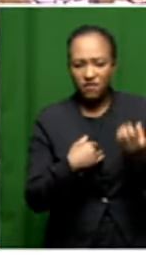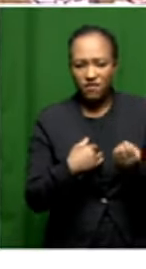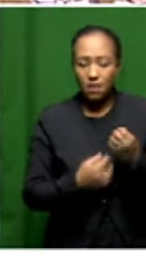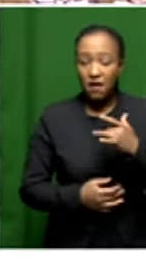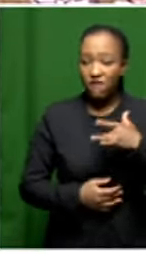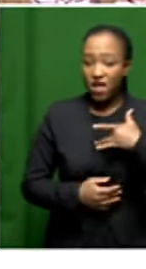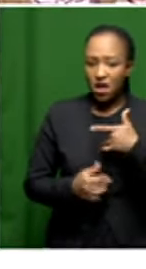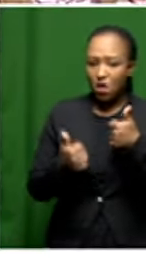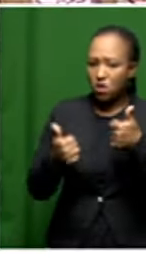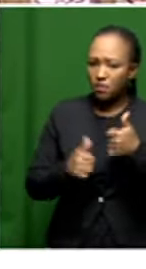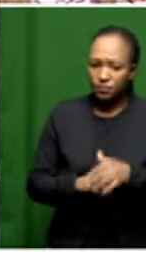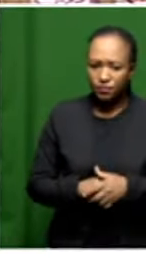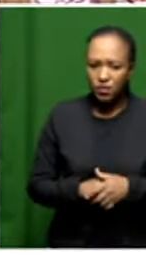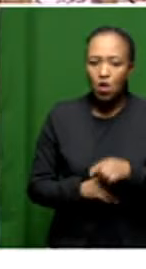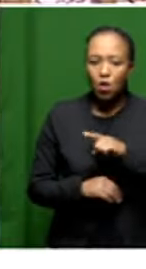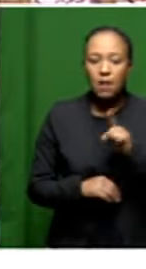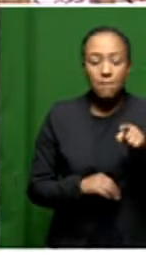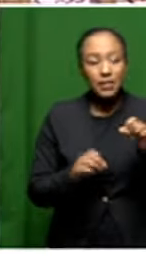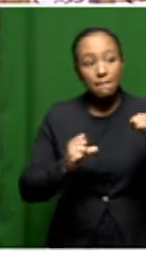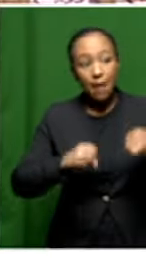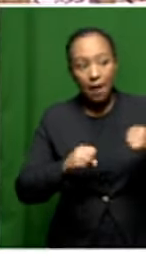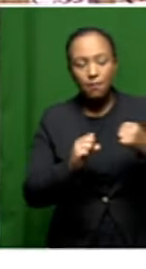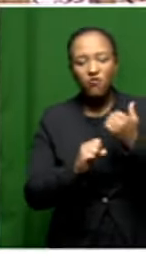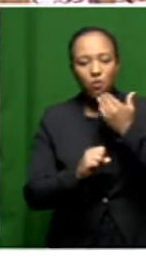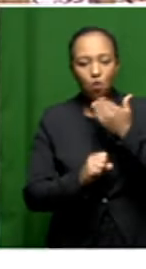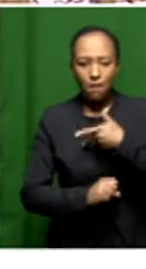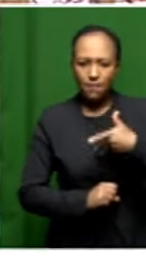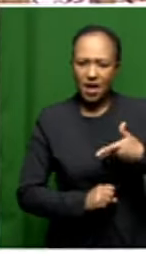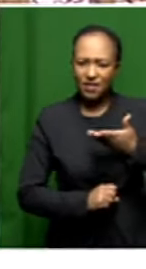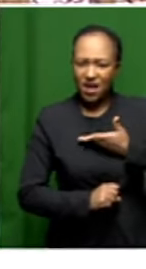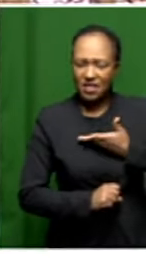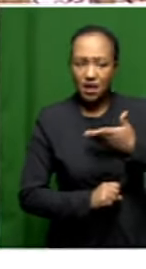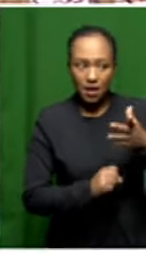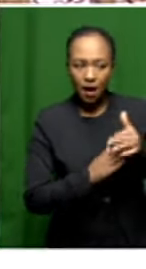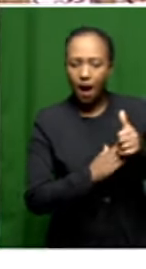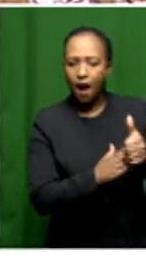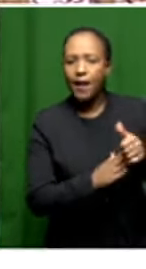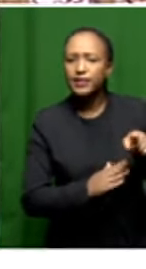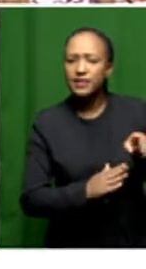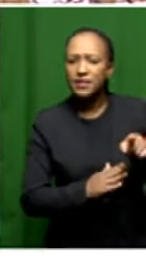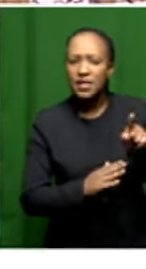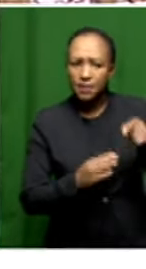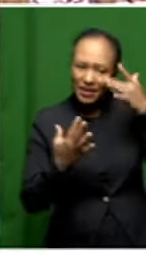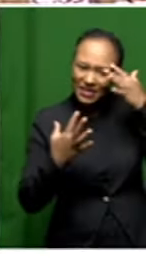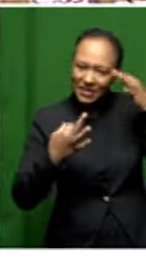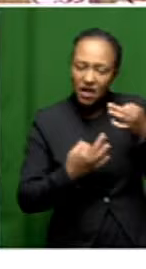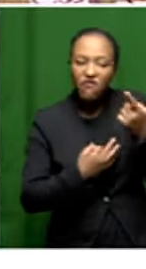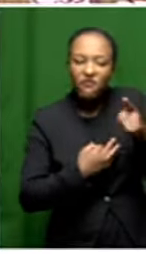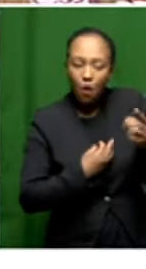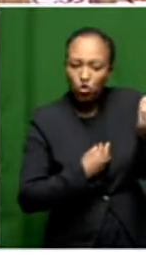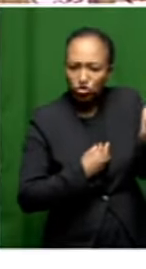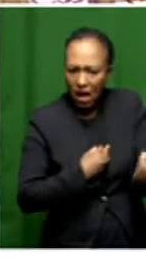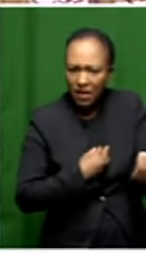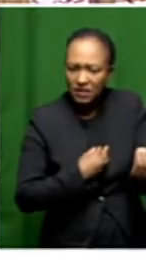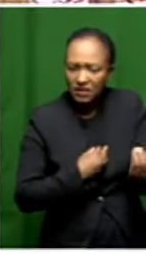with that because they have to get the permission from the parents because they are their guidance. They have to make decisions on their behalf because they